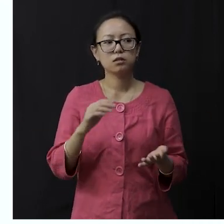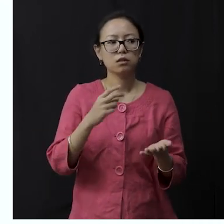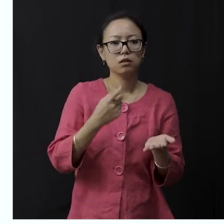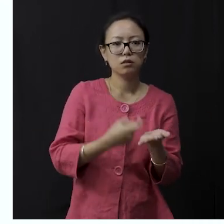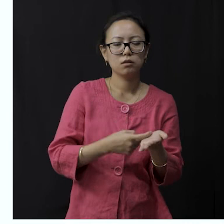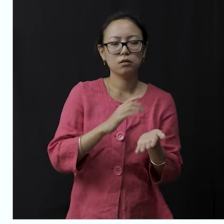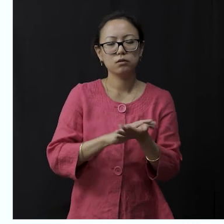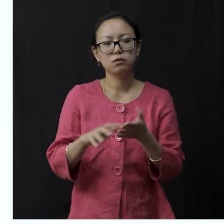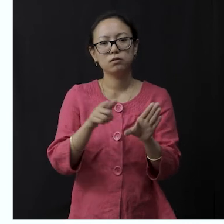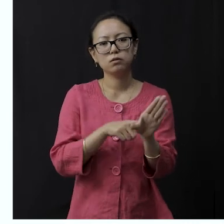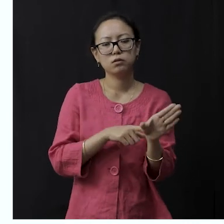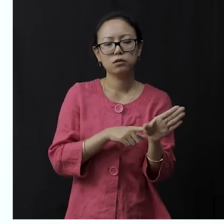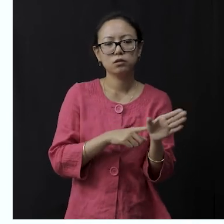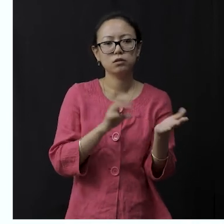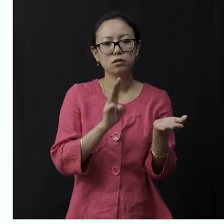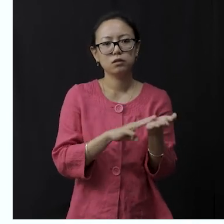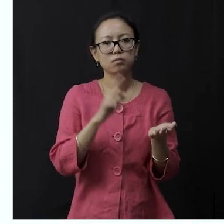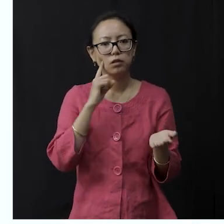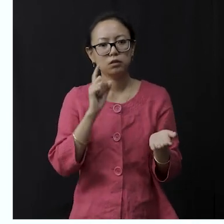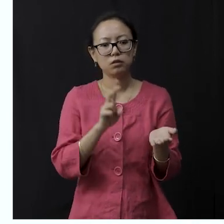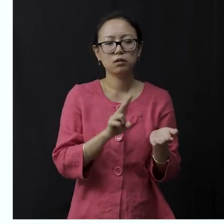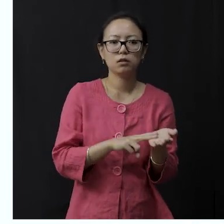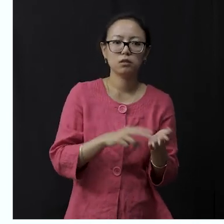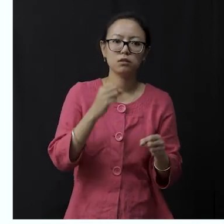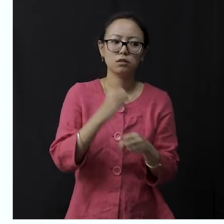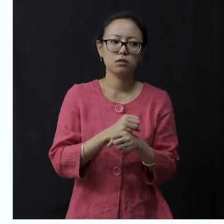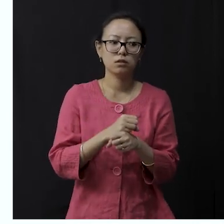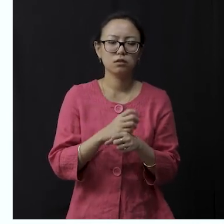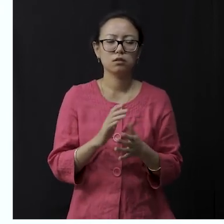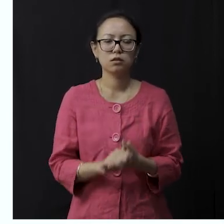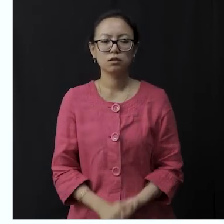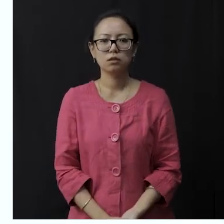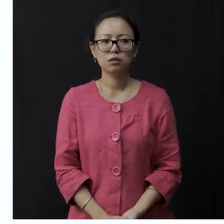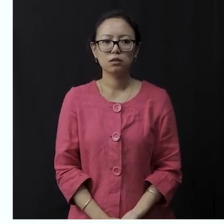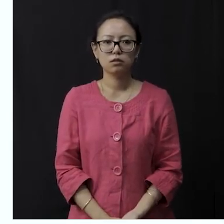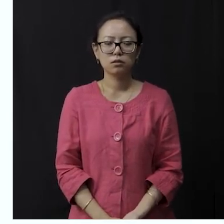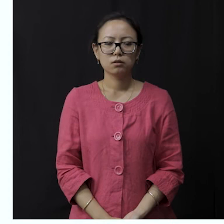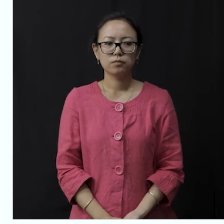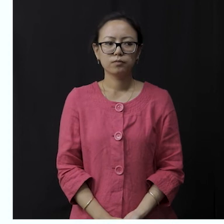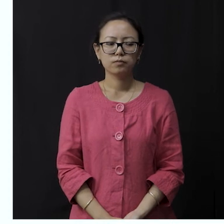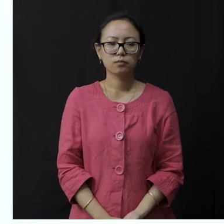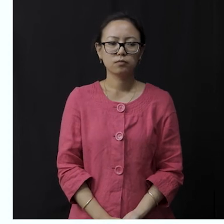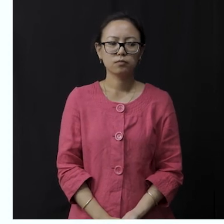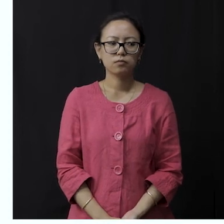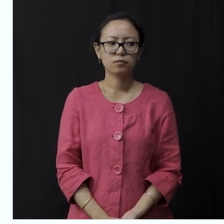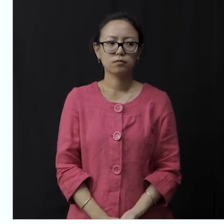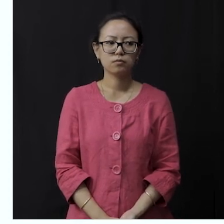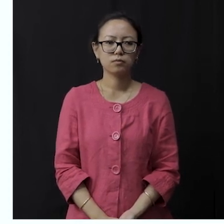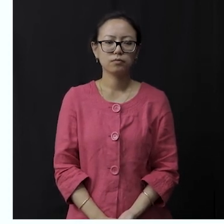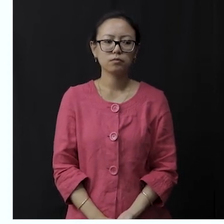night. Wall is different with call. Fall is different with all. They all have different meaning, okay?